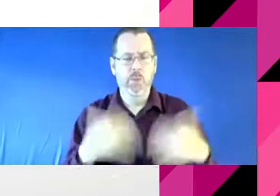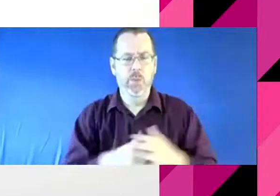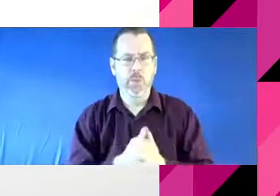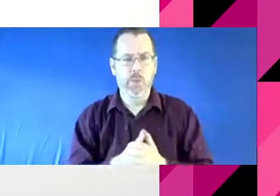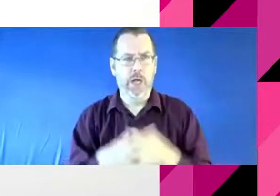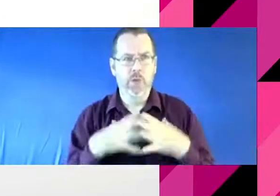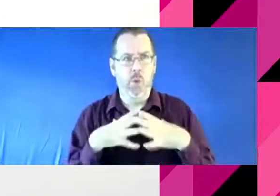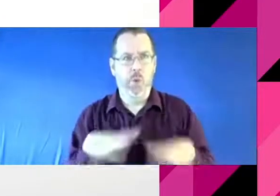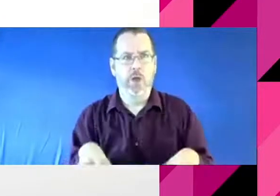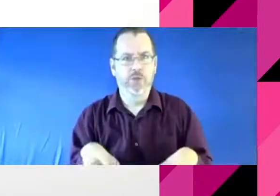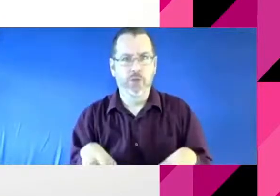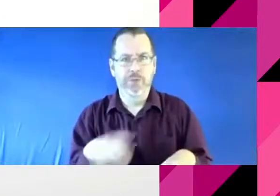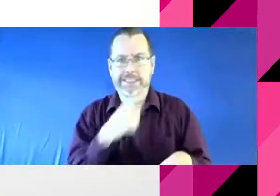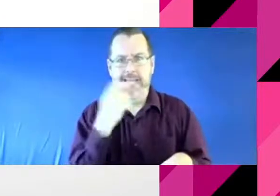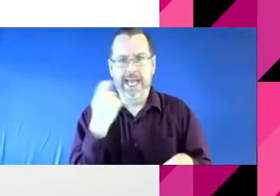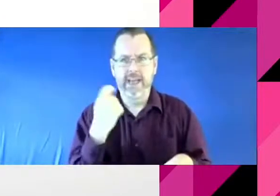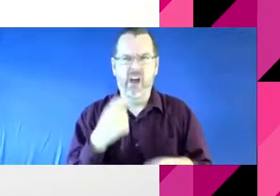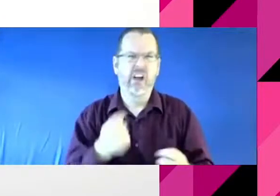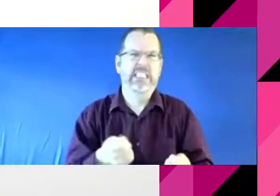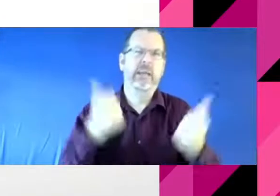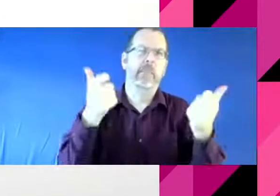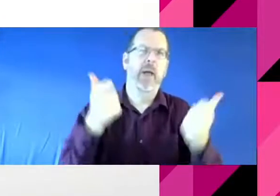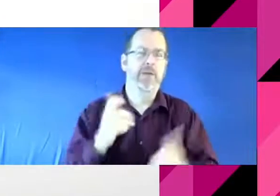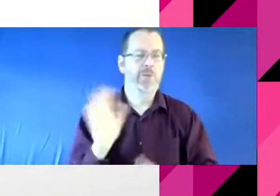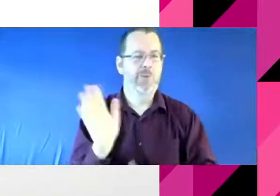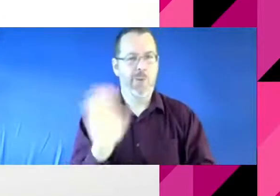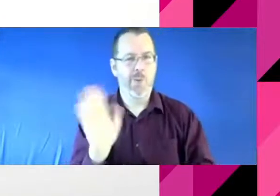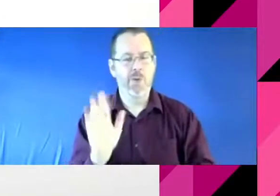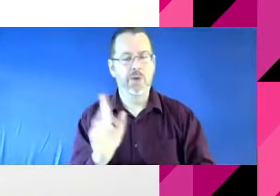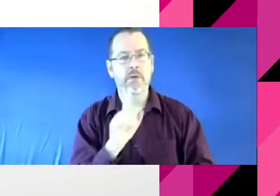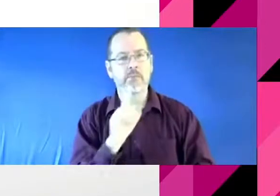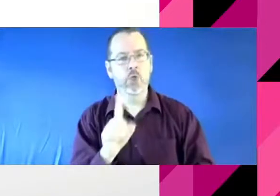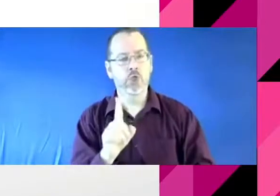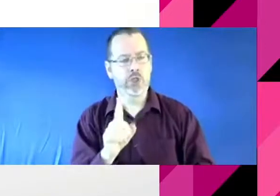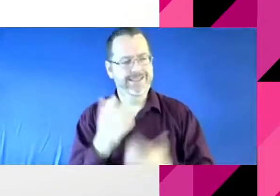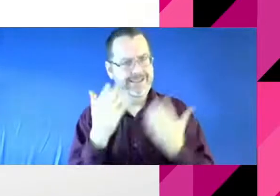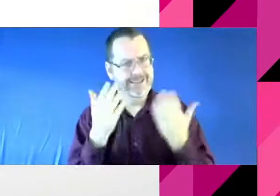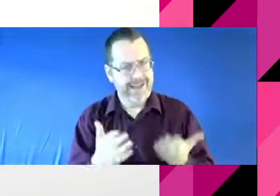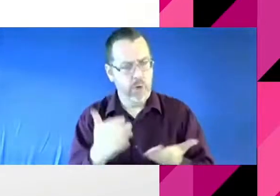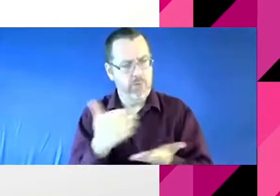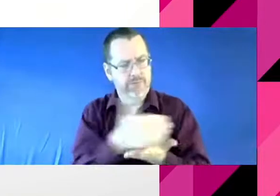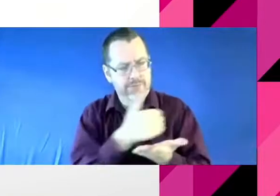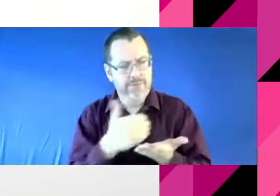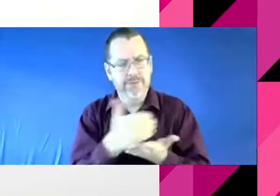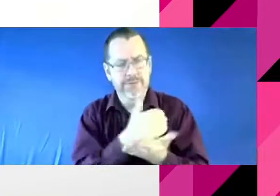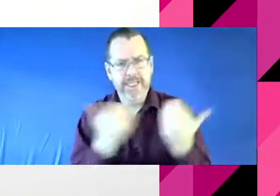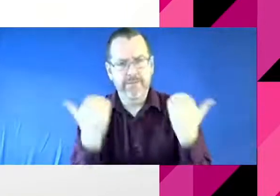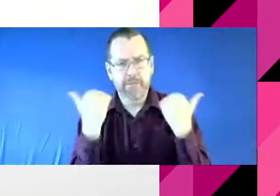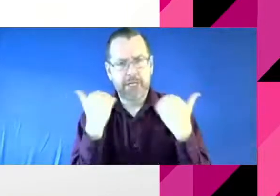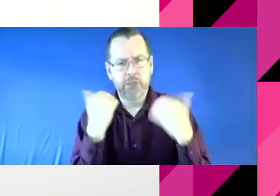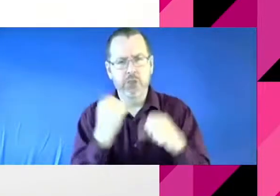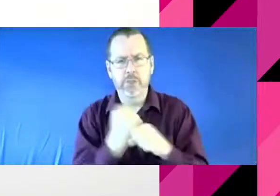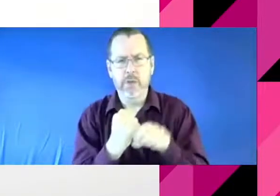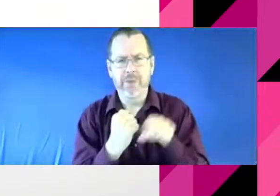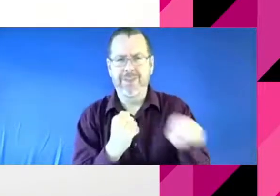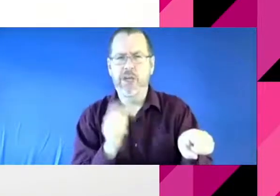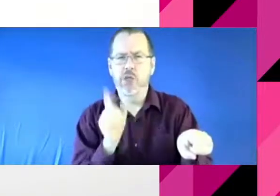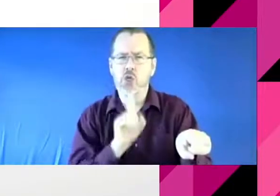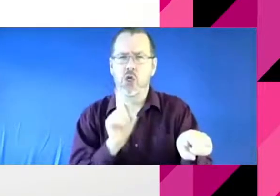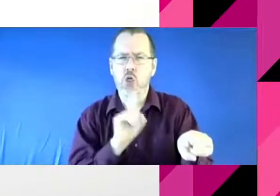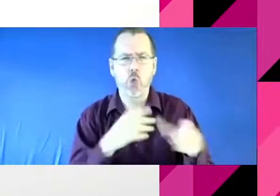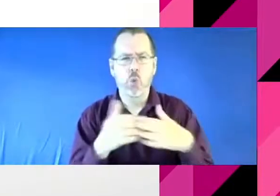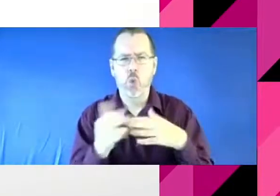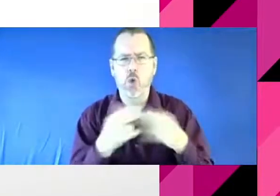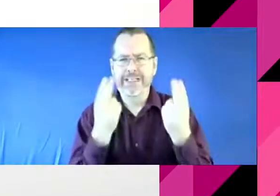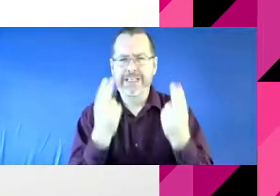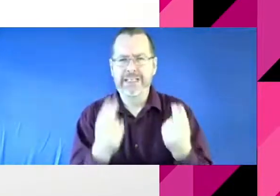in any way. However, despite having considerable information as to her needs, it was only when things became utterly desperate that